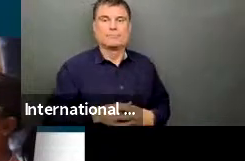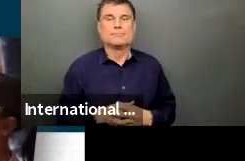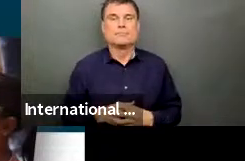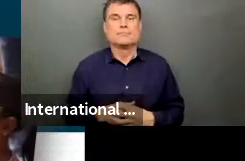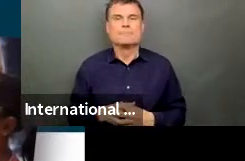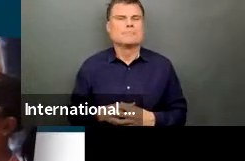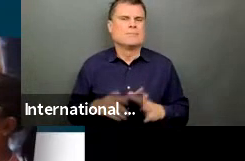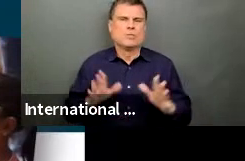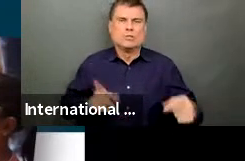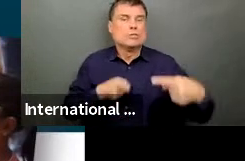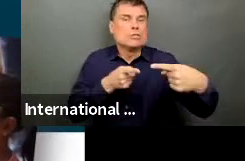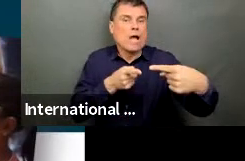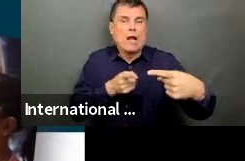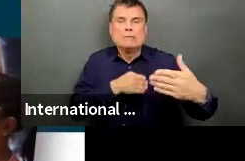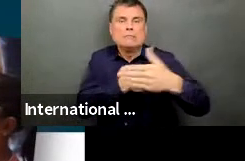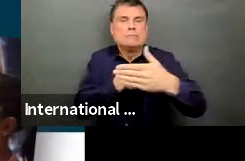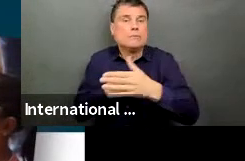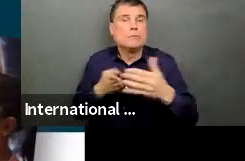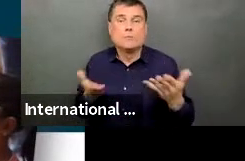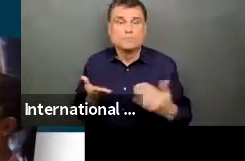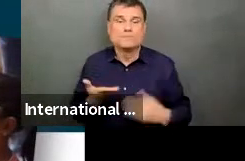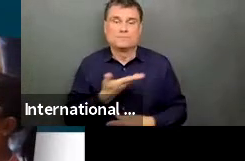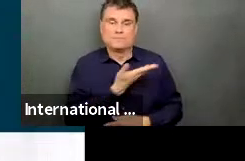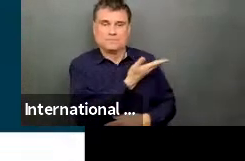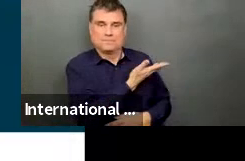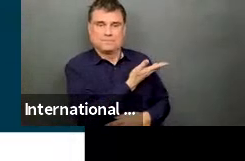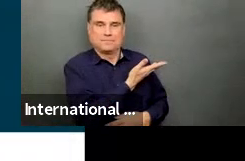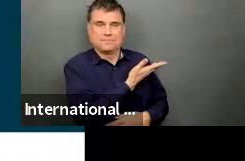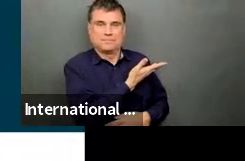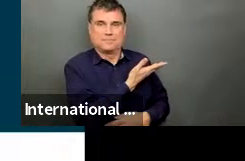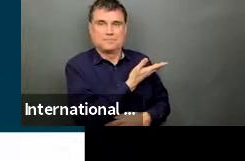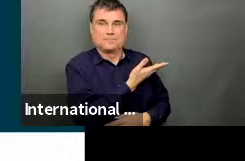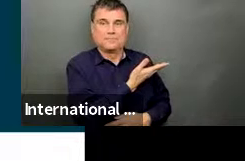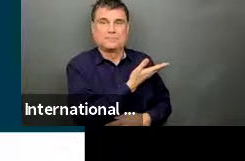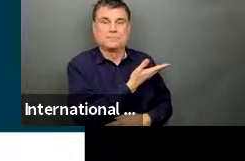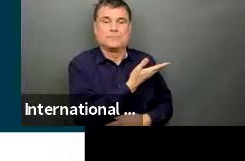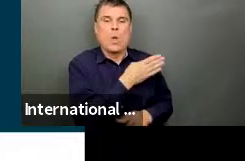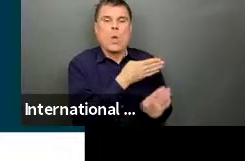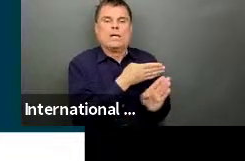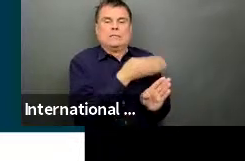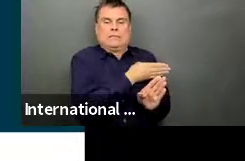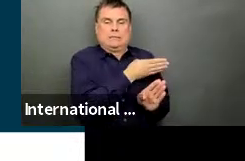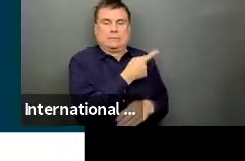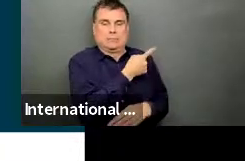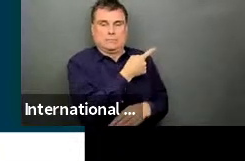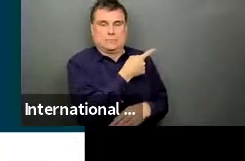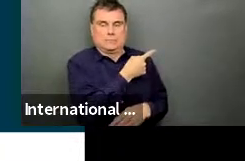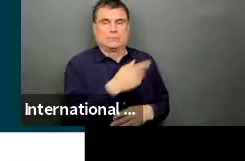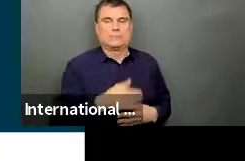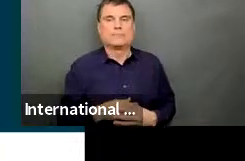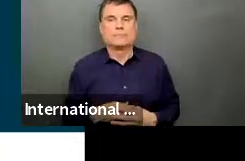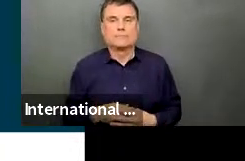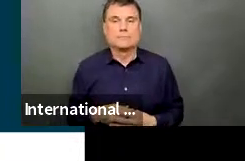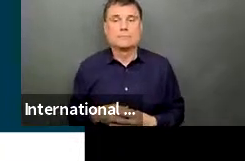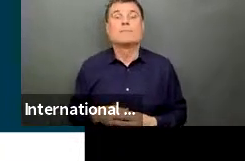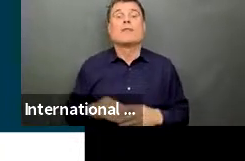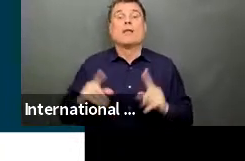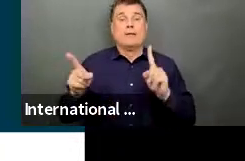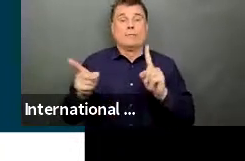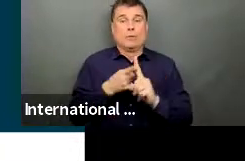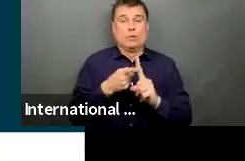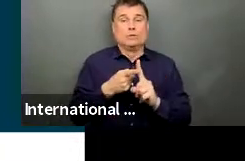First, previous slide, please. First, ensuring that GBSS receives a